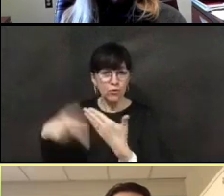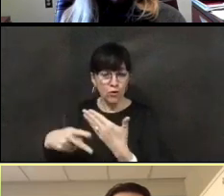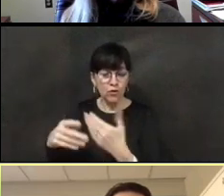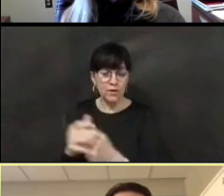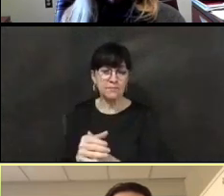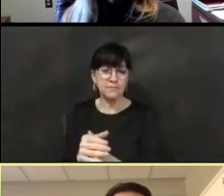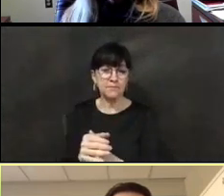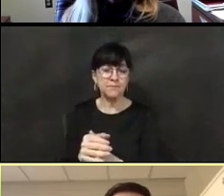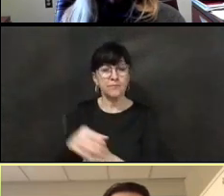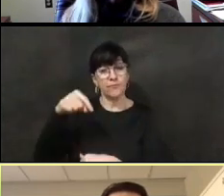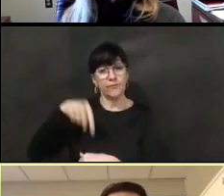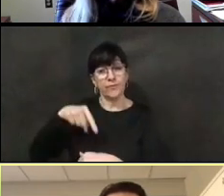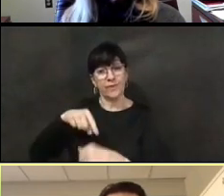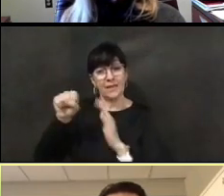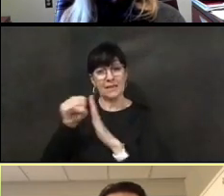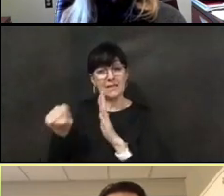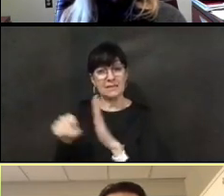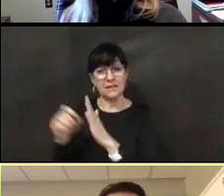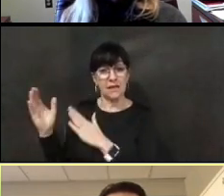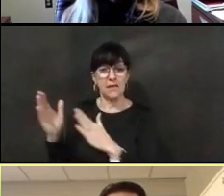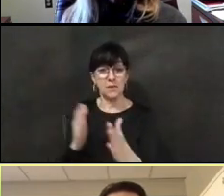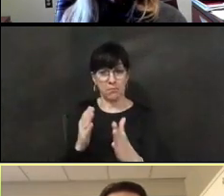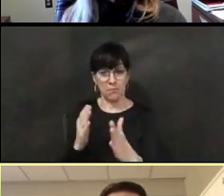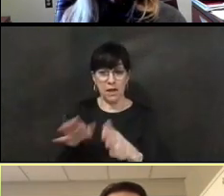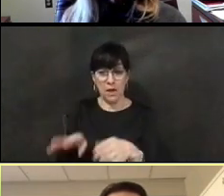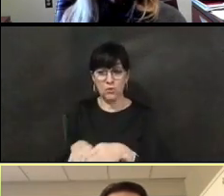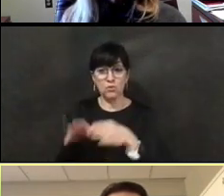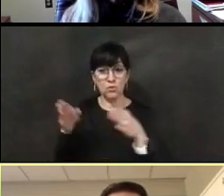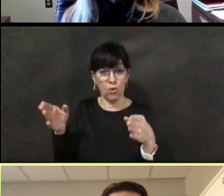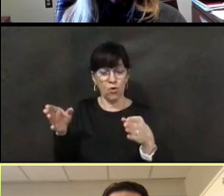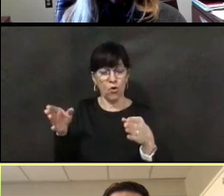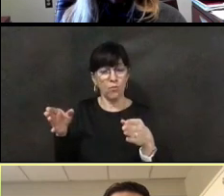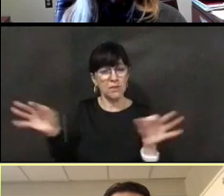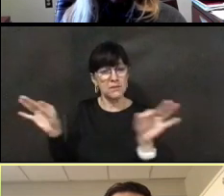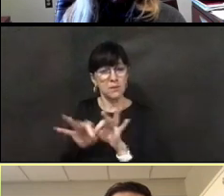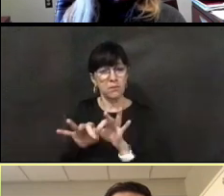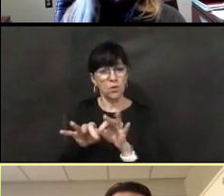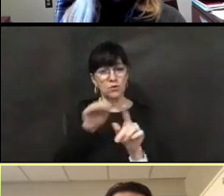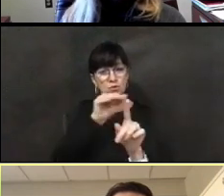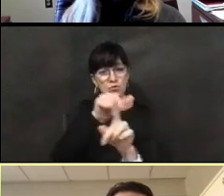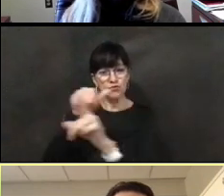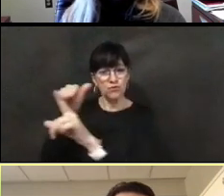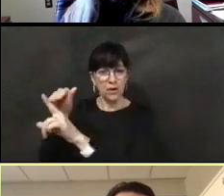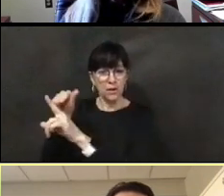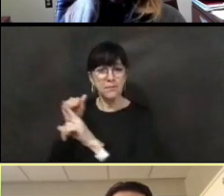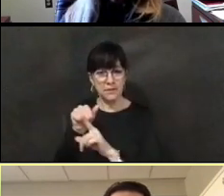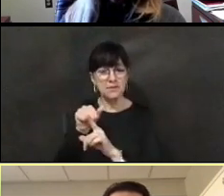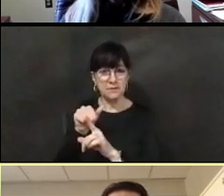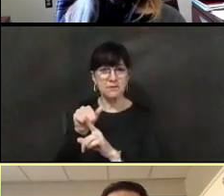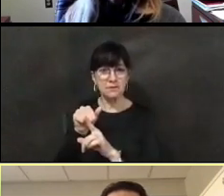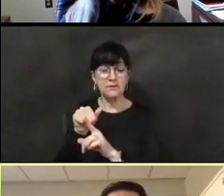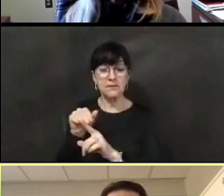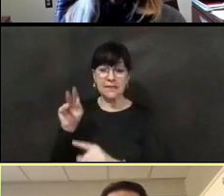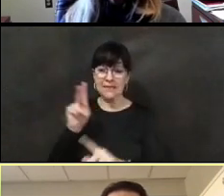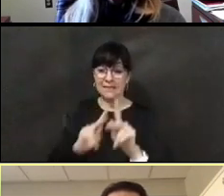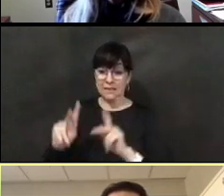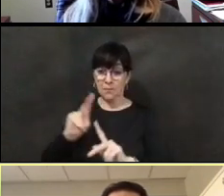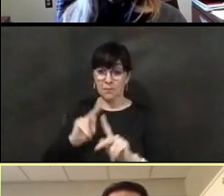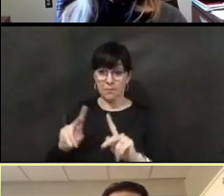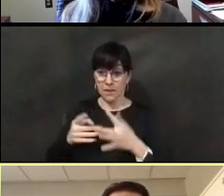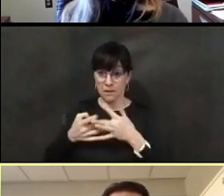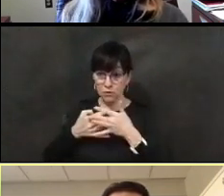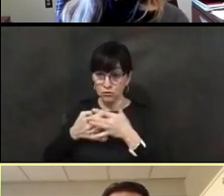I think it's just important to remind everybody that it's really important as we head into this phased reopening that